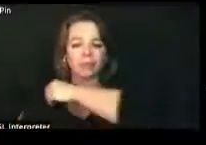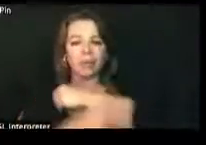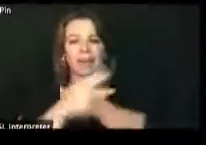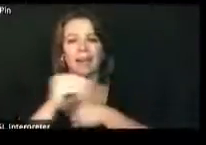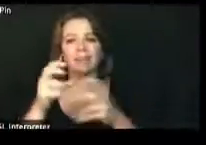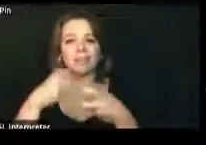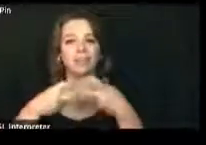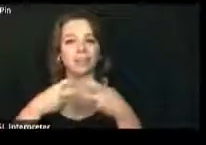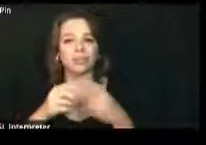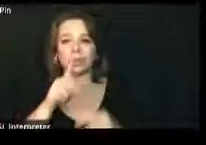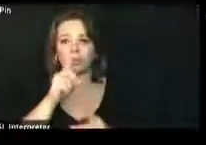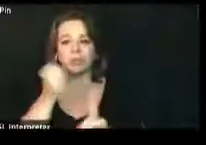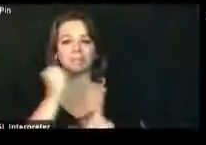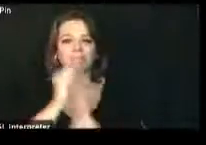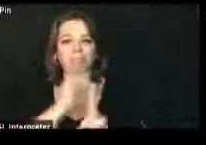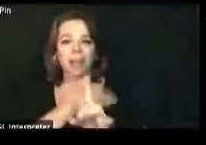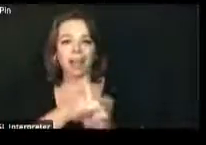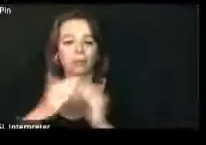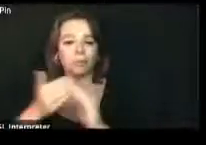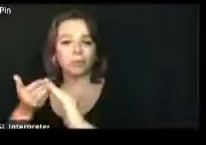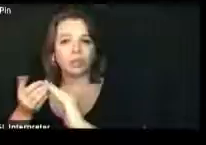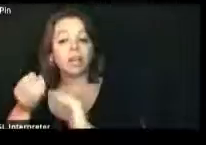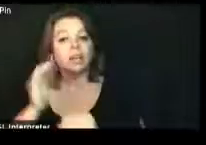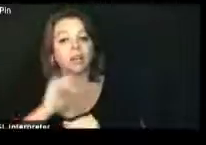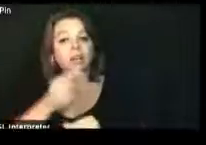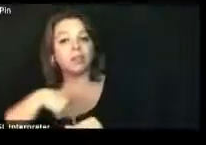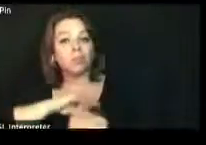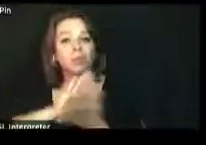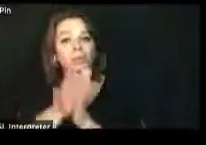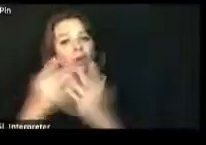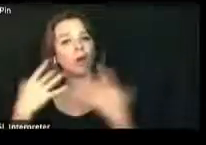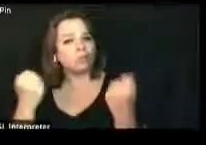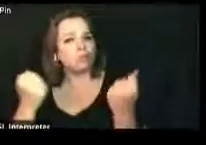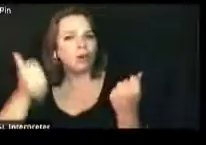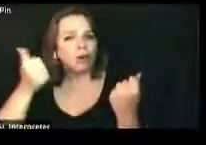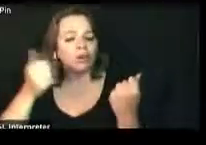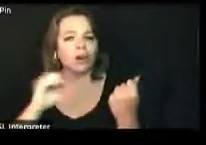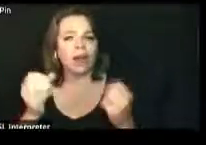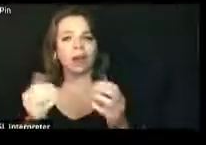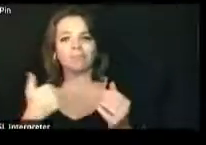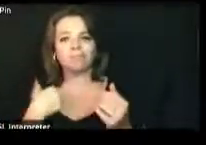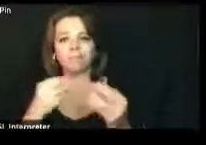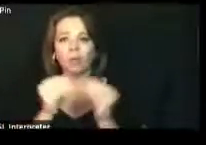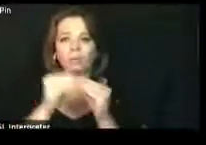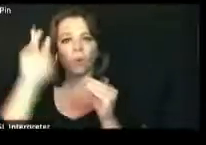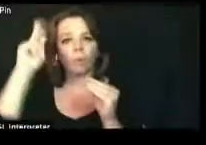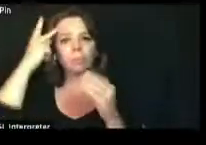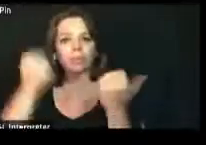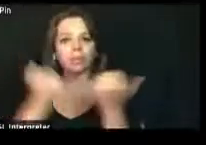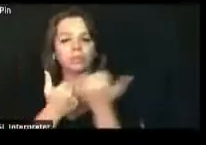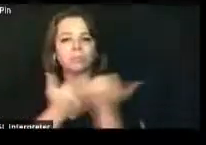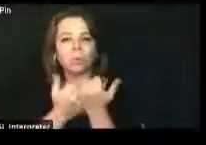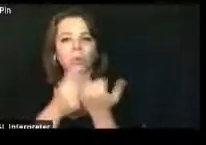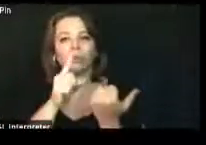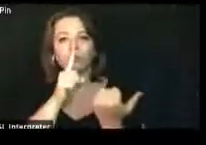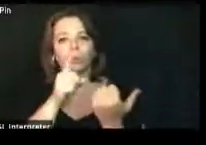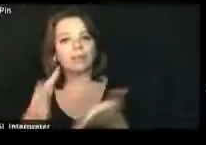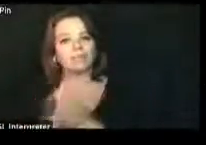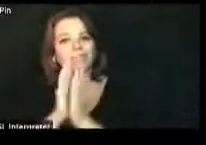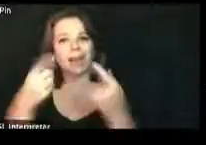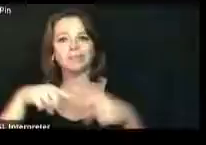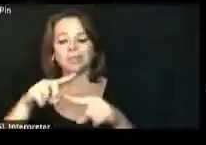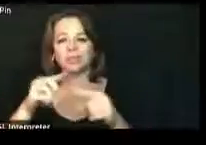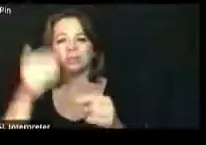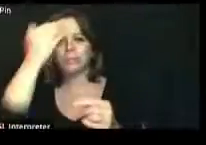we become stronger and have created political support, we are asking to please be aware that as